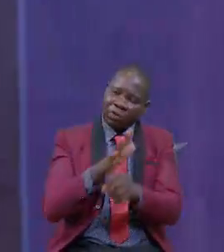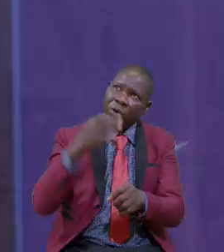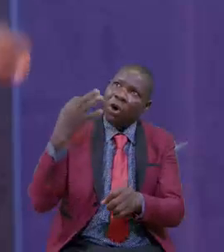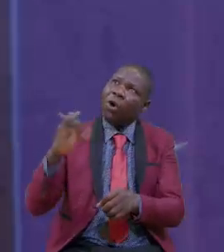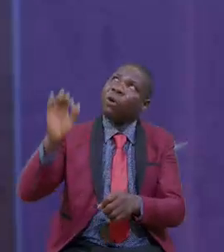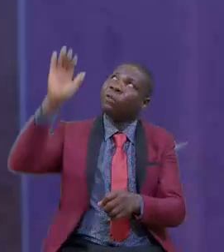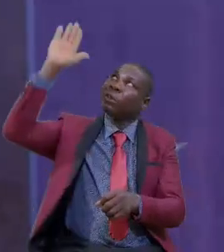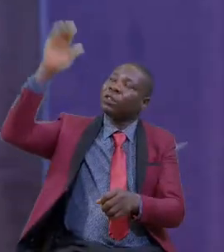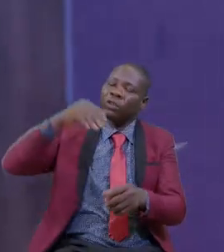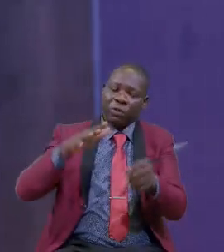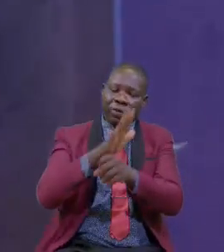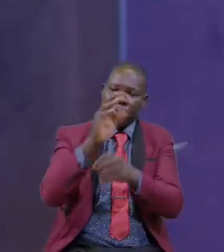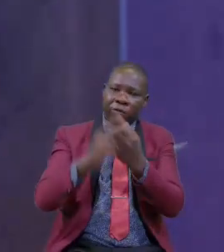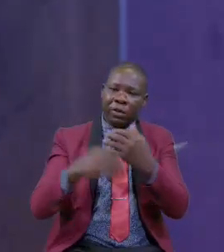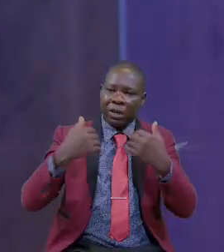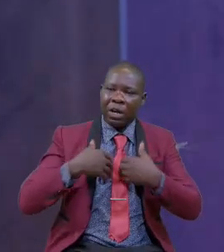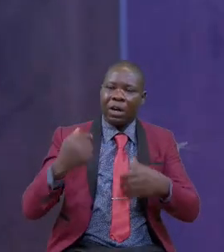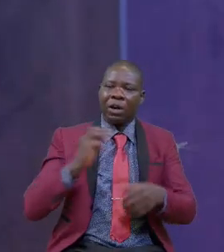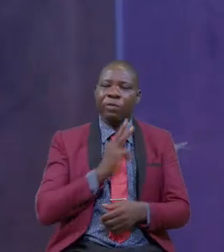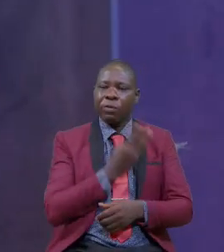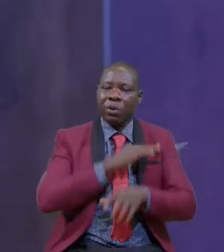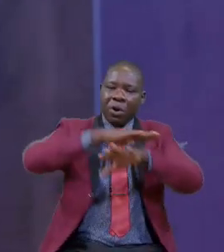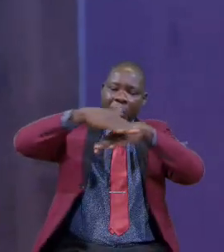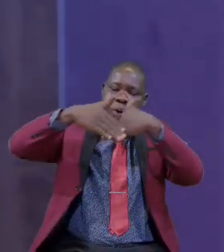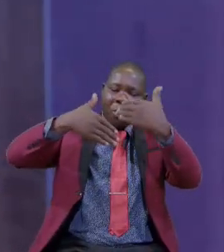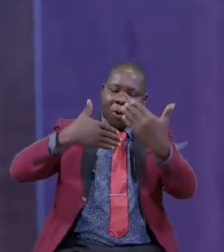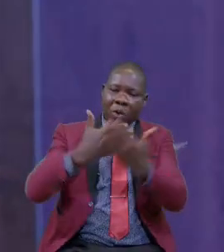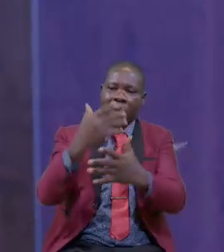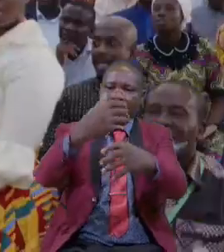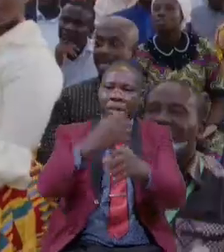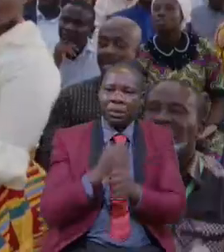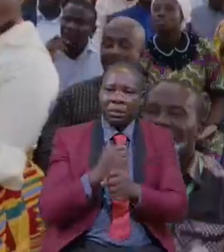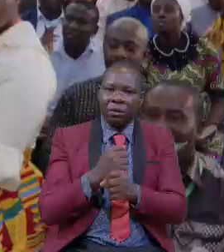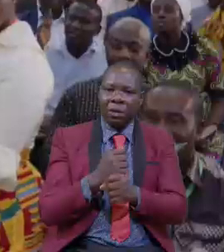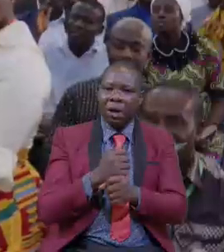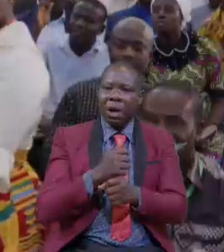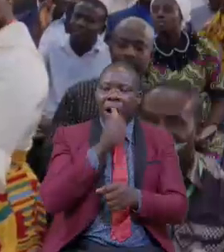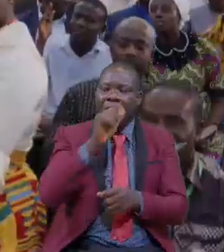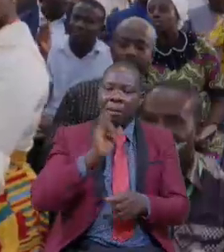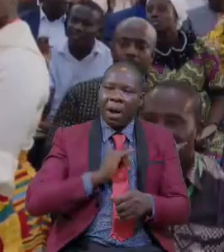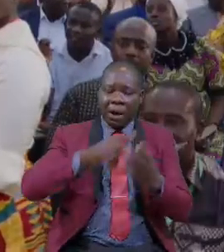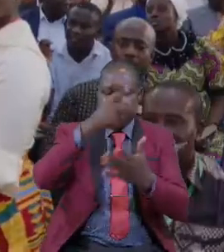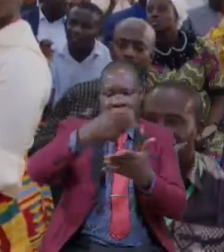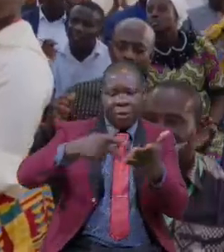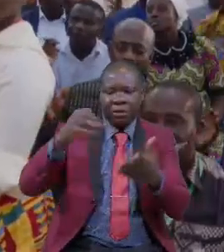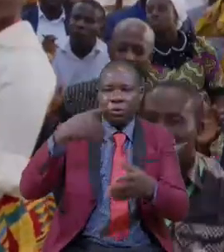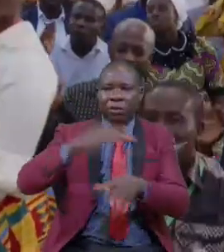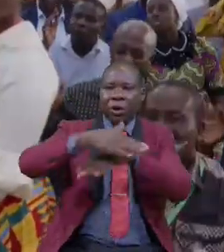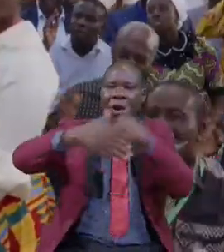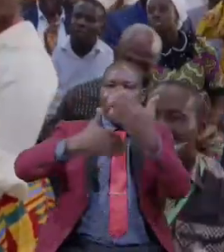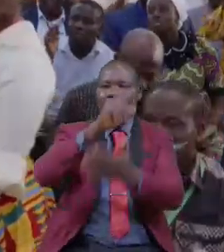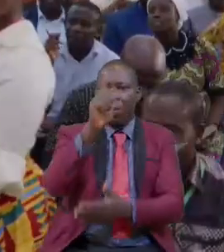all received. Amen. Am I part of the all? Yes. Are you part of the